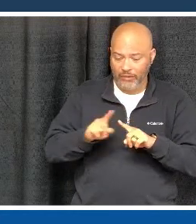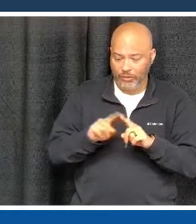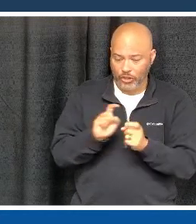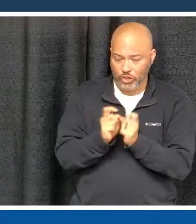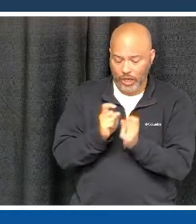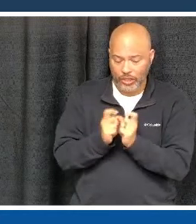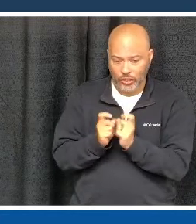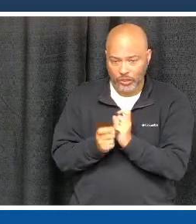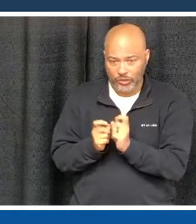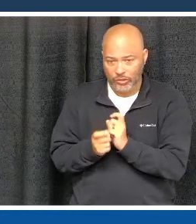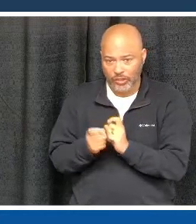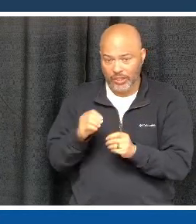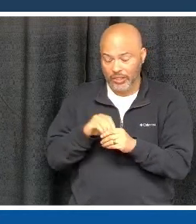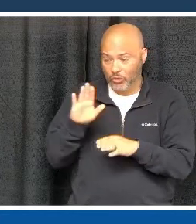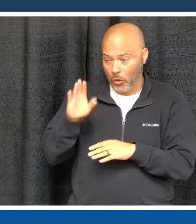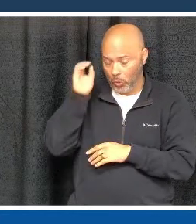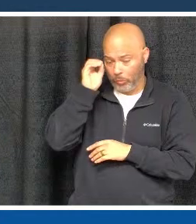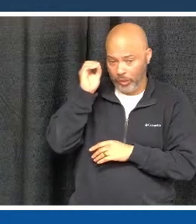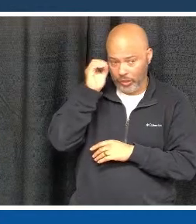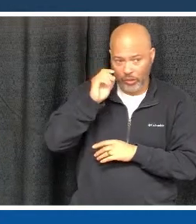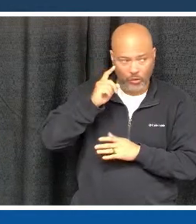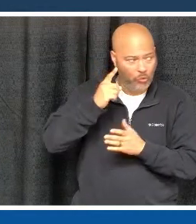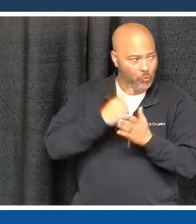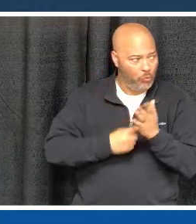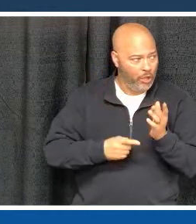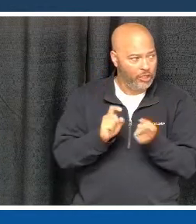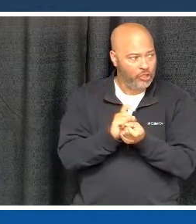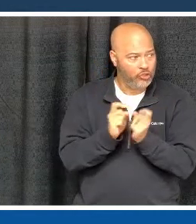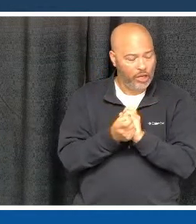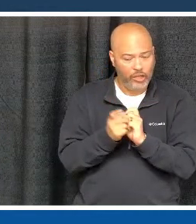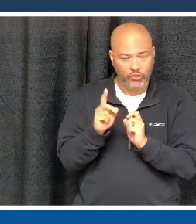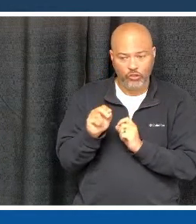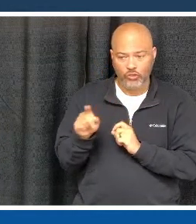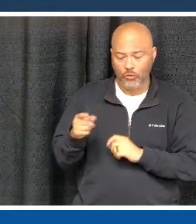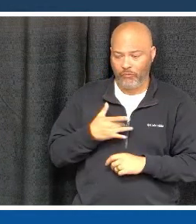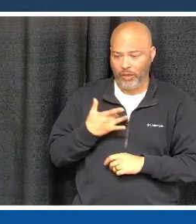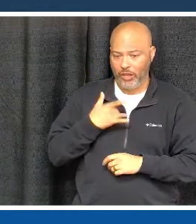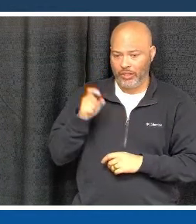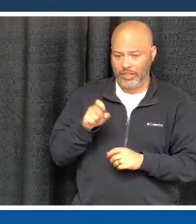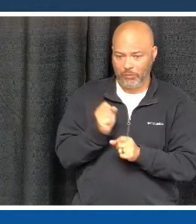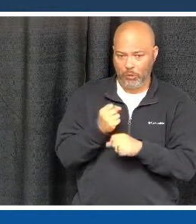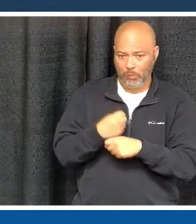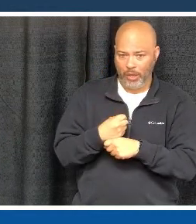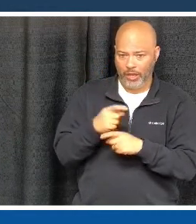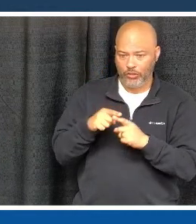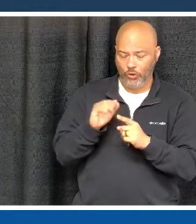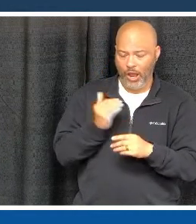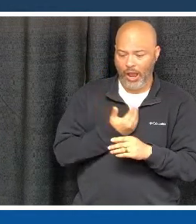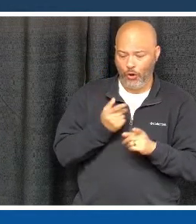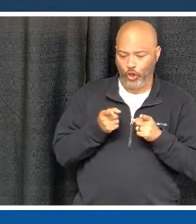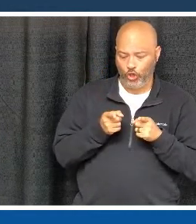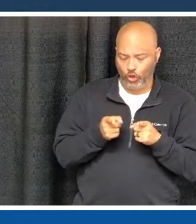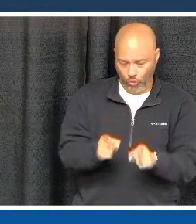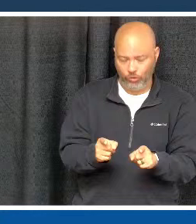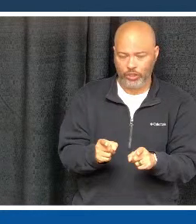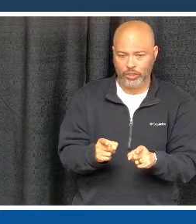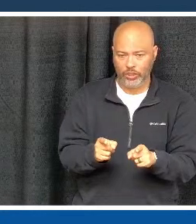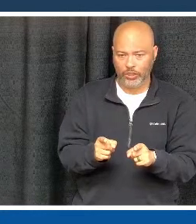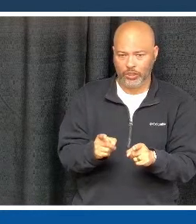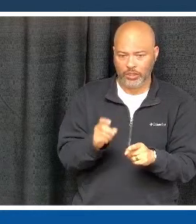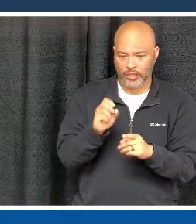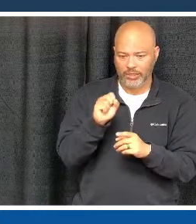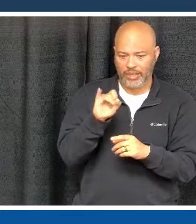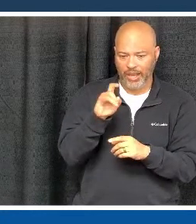here. In your opinion, what changes do you feel need to be made to our current